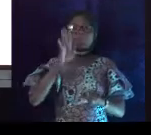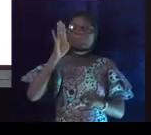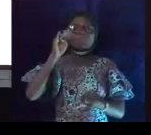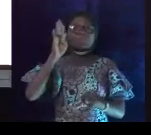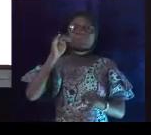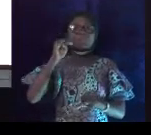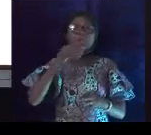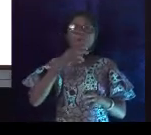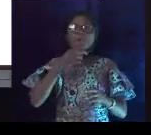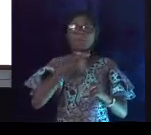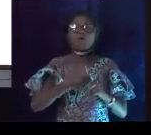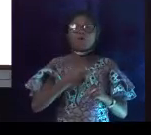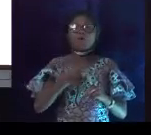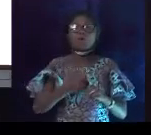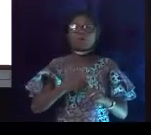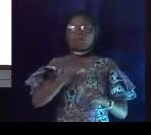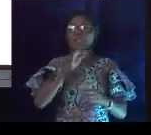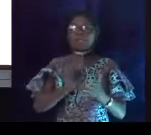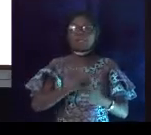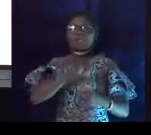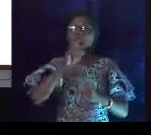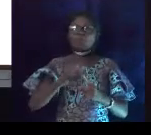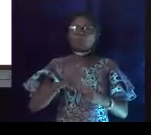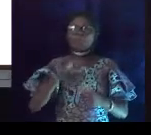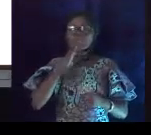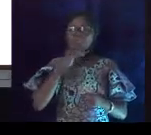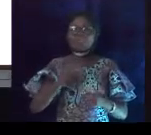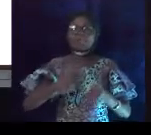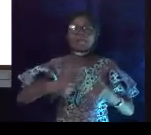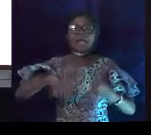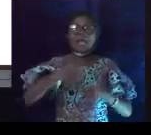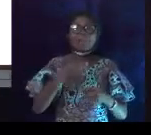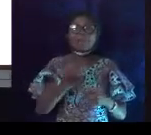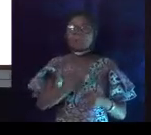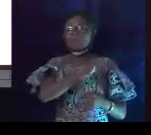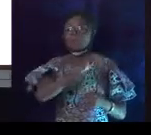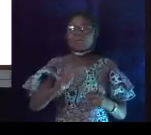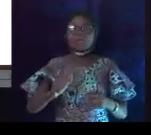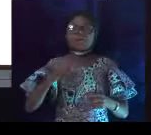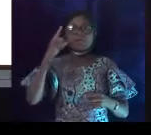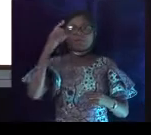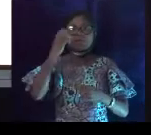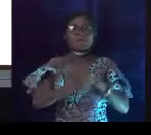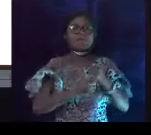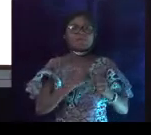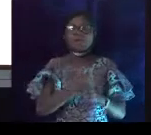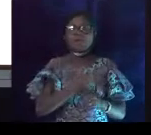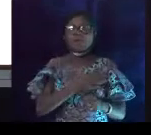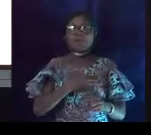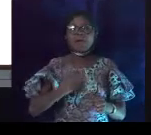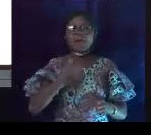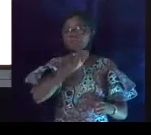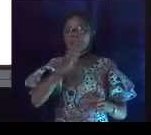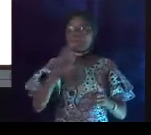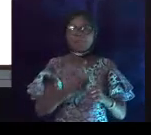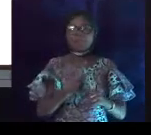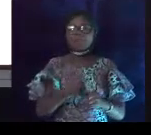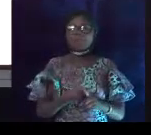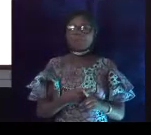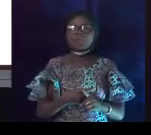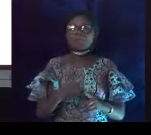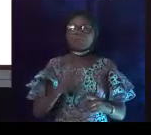At 14 months, that's when it is about a year and 2 months. At 14